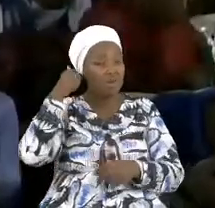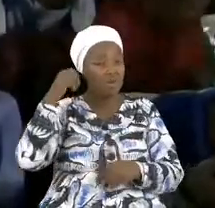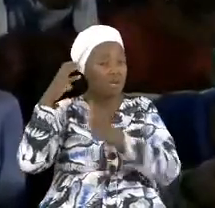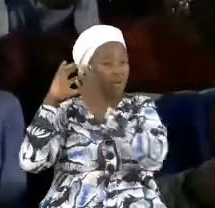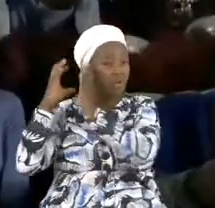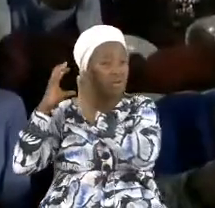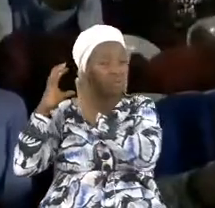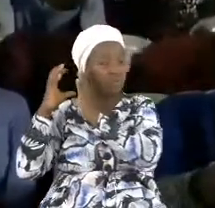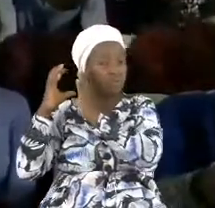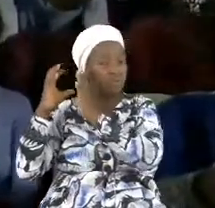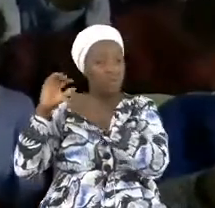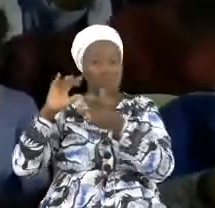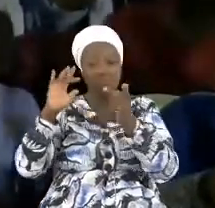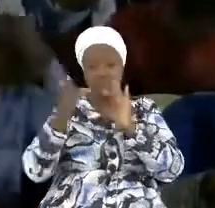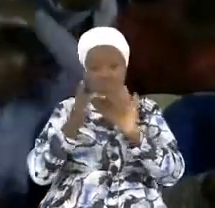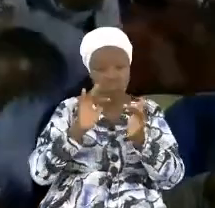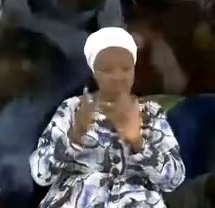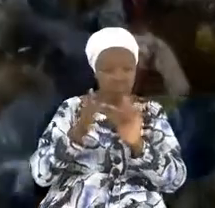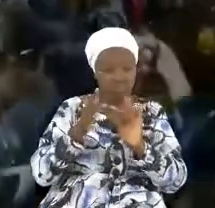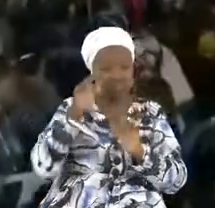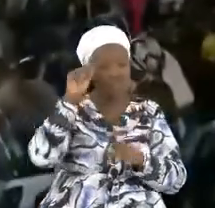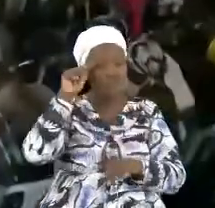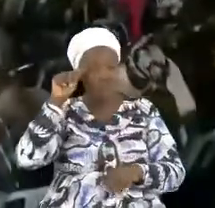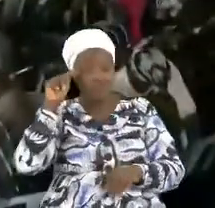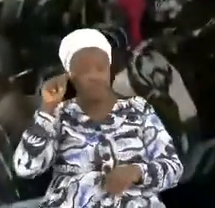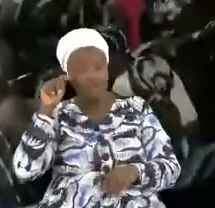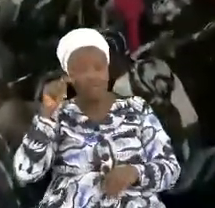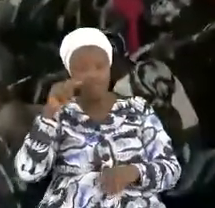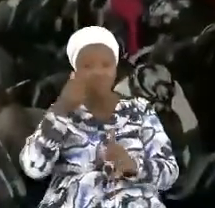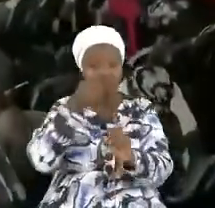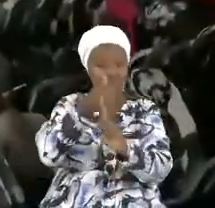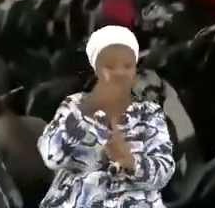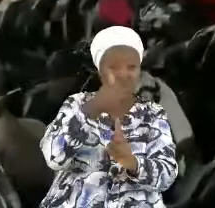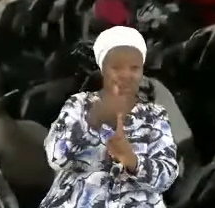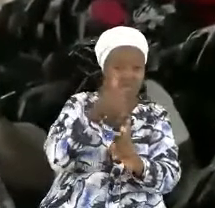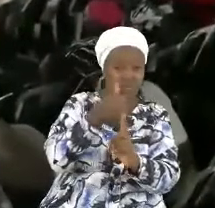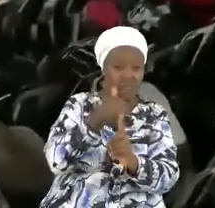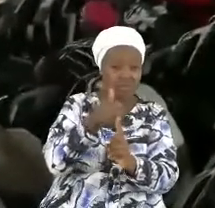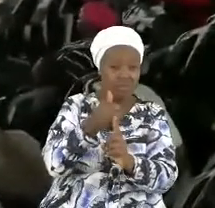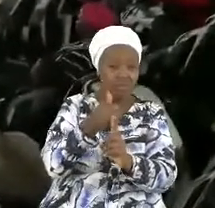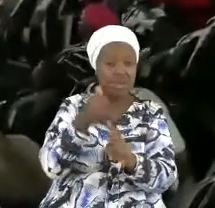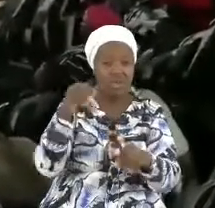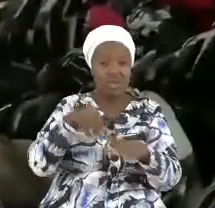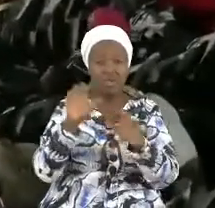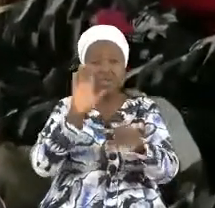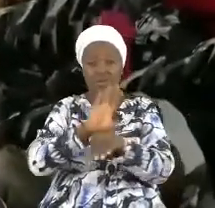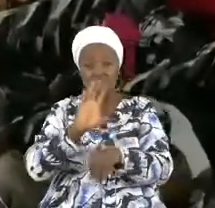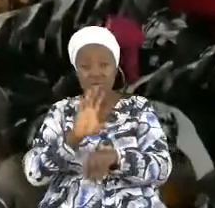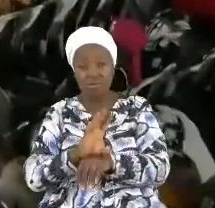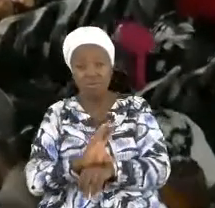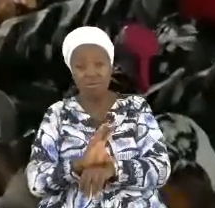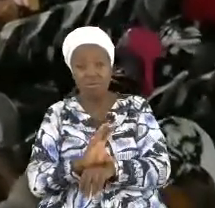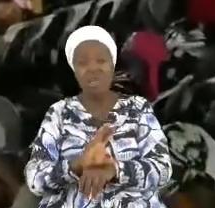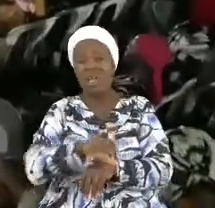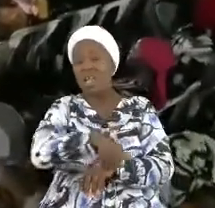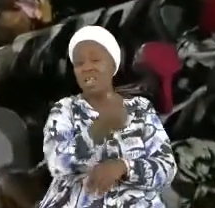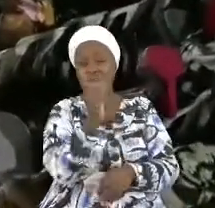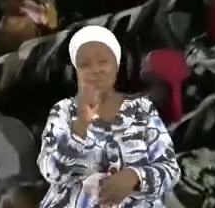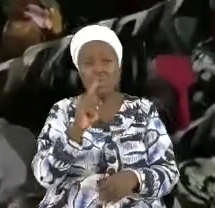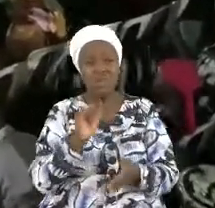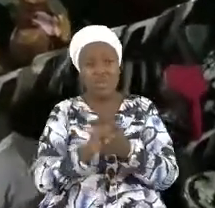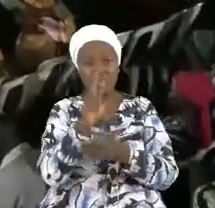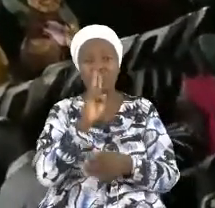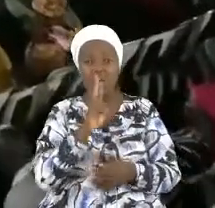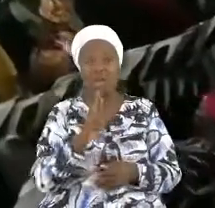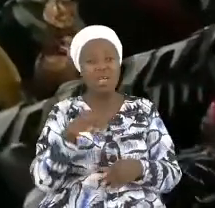online, by yourself, in a congregation, anywhere you are, in any part of the